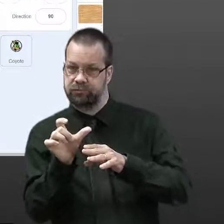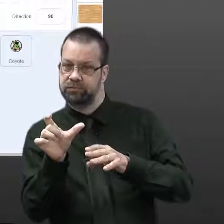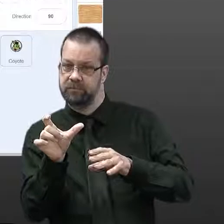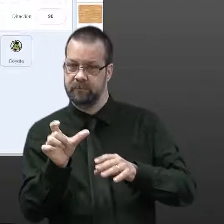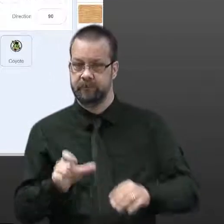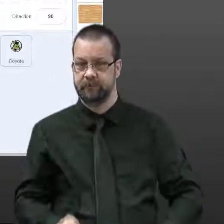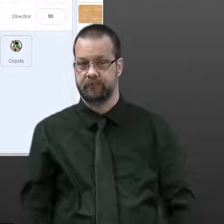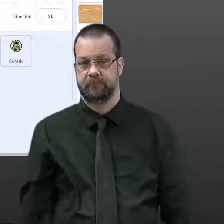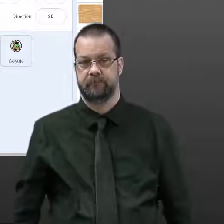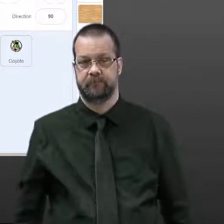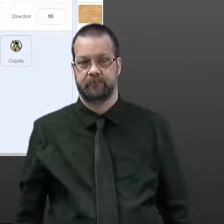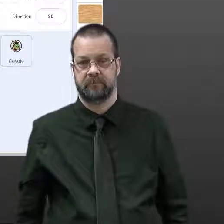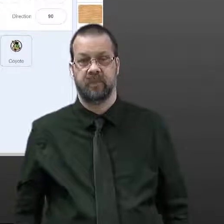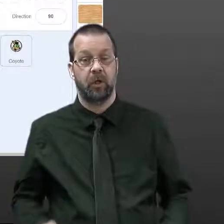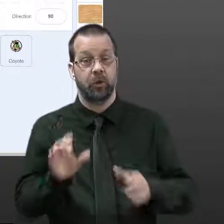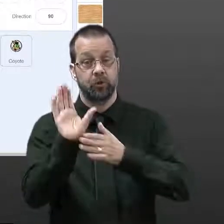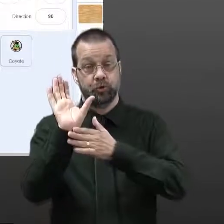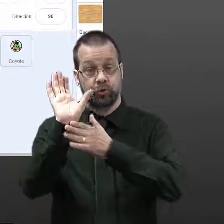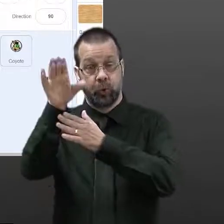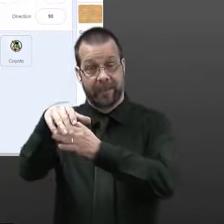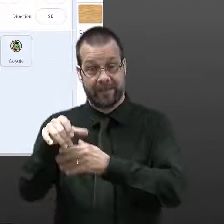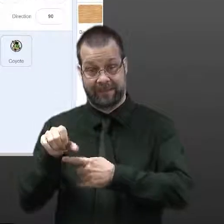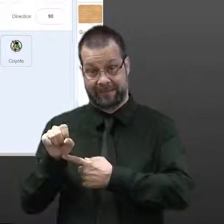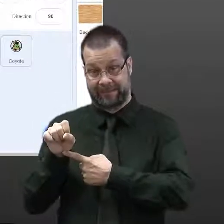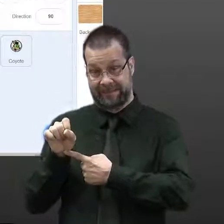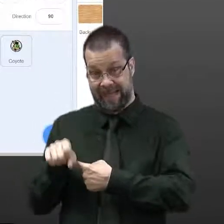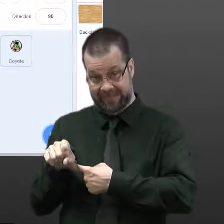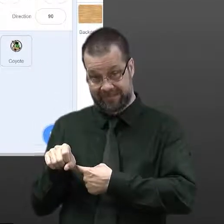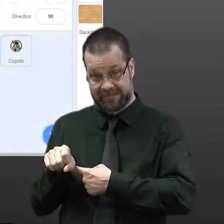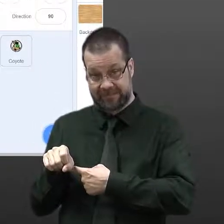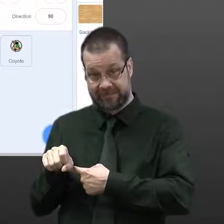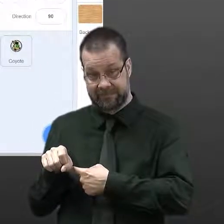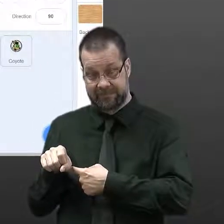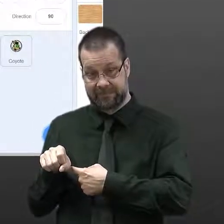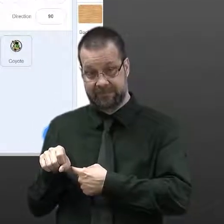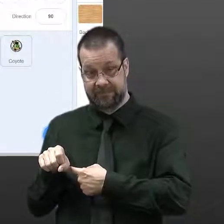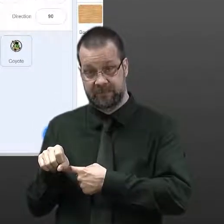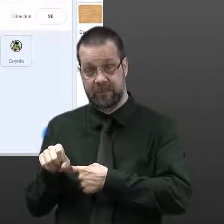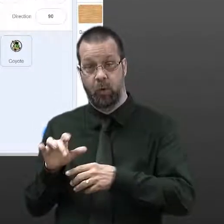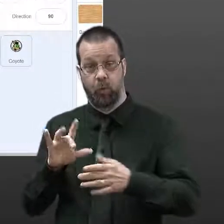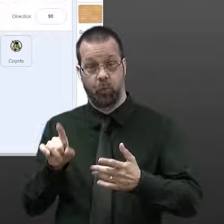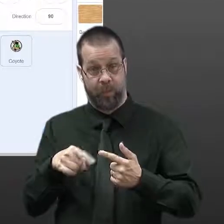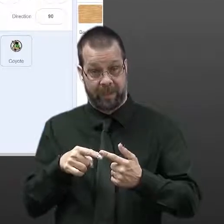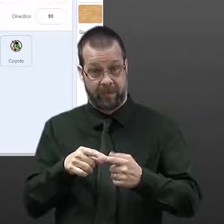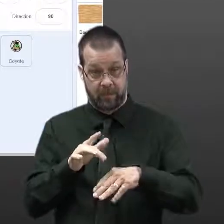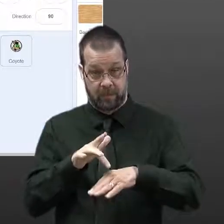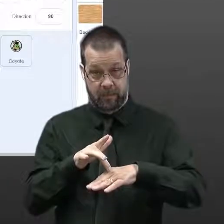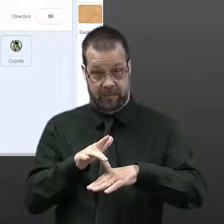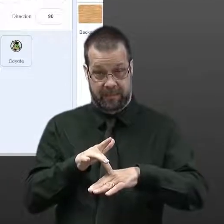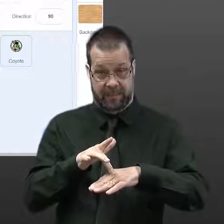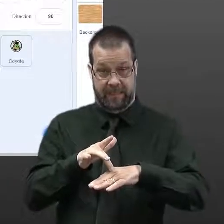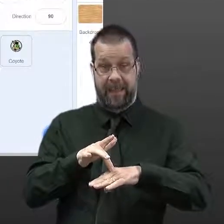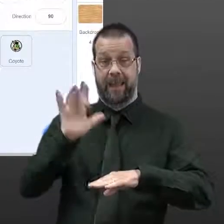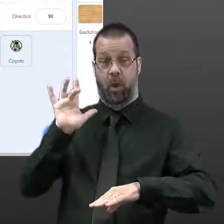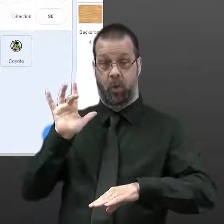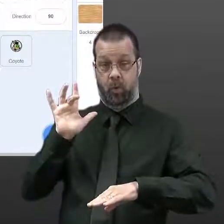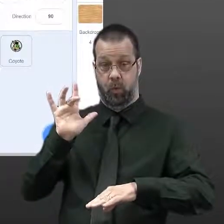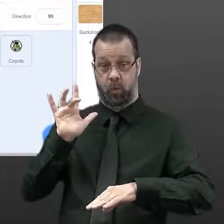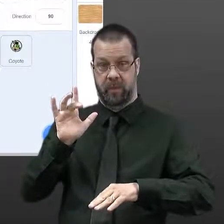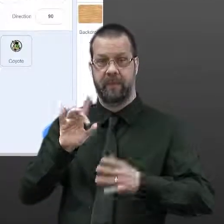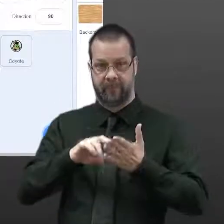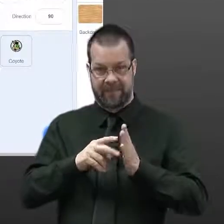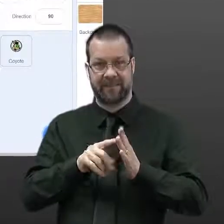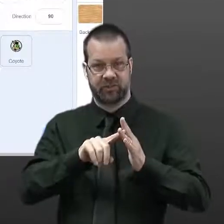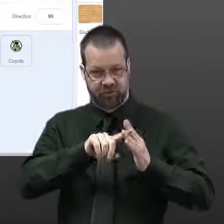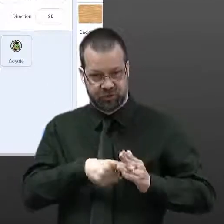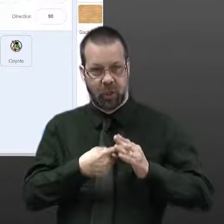is we are going to set our shooting variable to yes, because this will happen once we let go